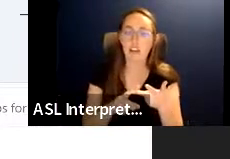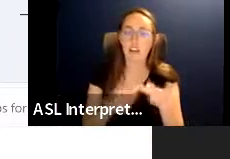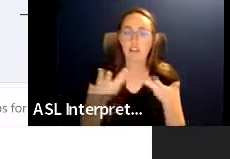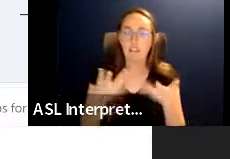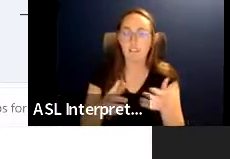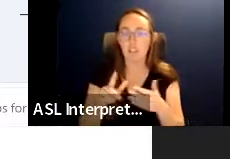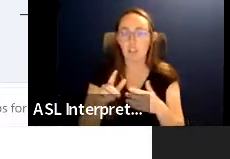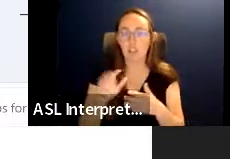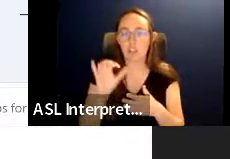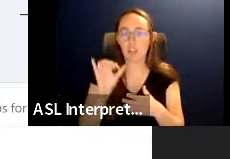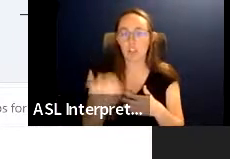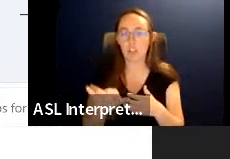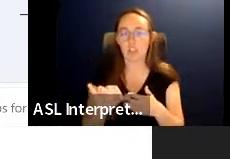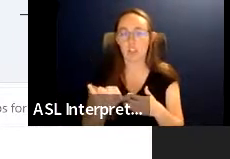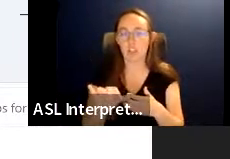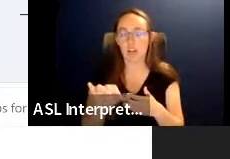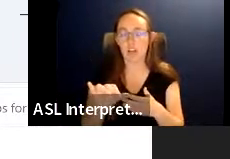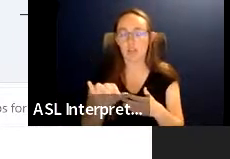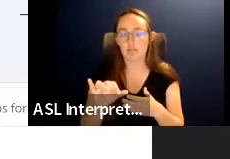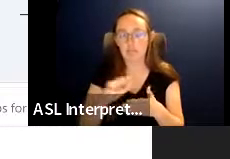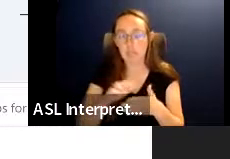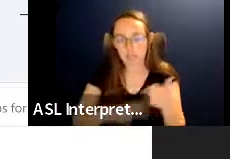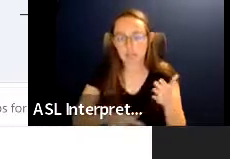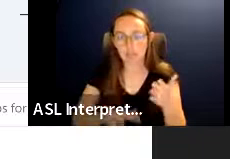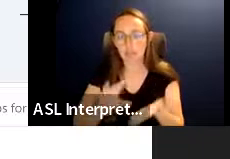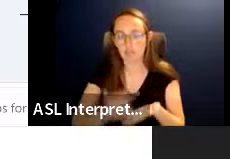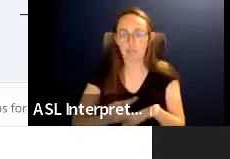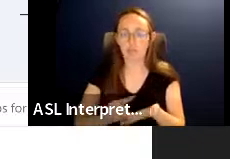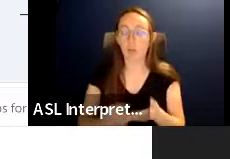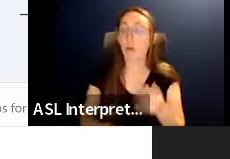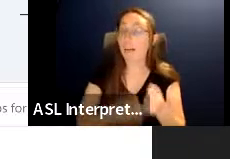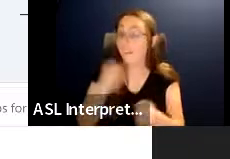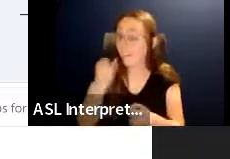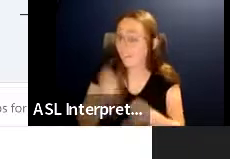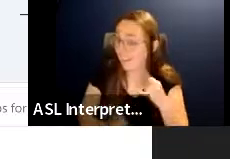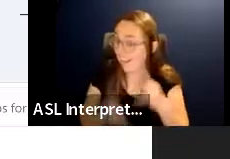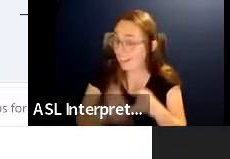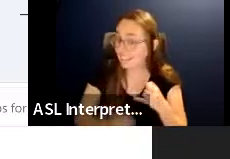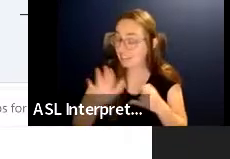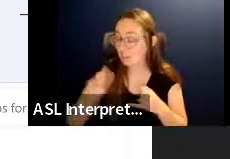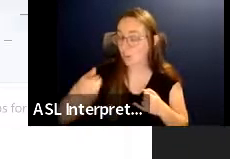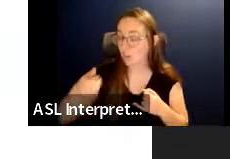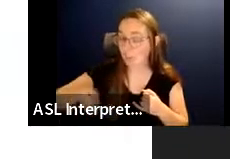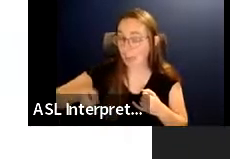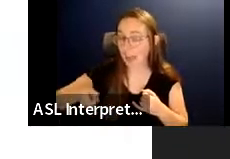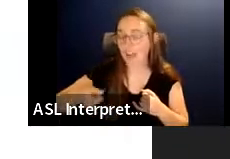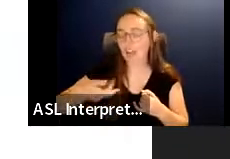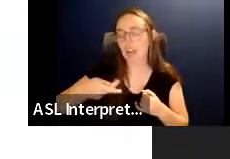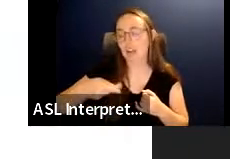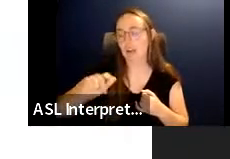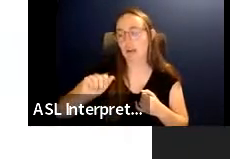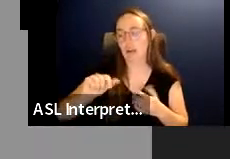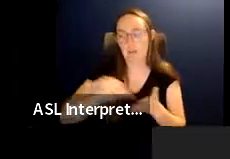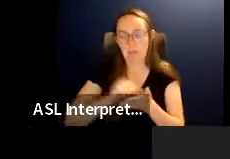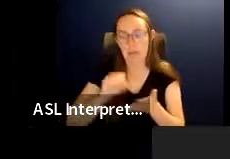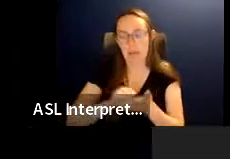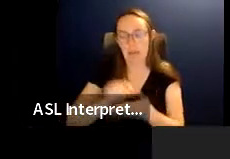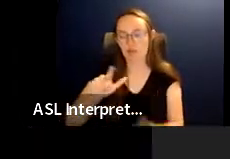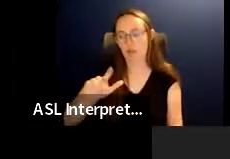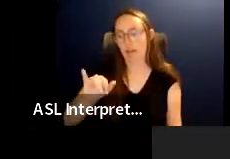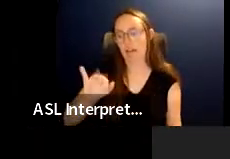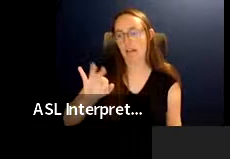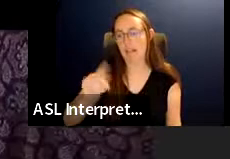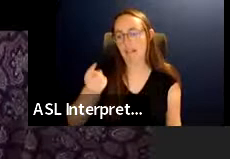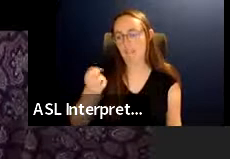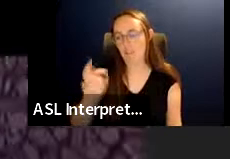lift rug gripper tape. All right, the last thing that's in your bag is making page lifters. So we're gonna be making page lifters